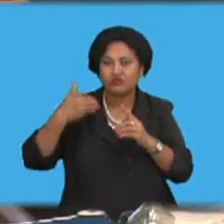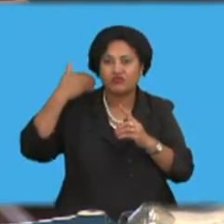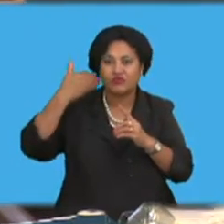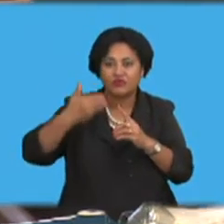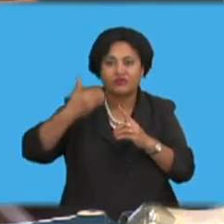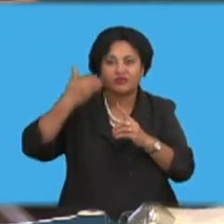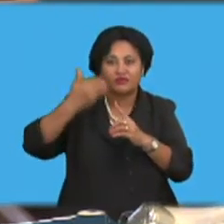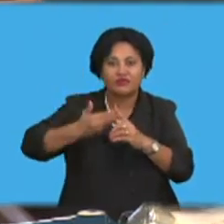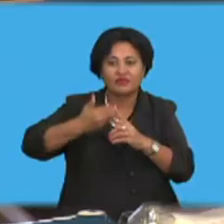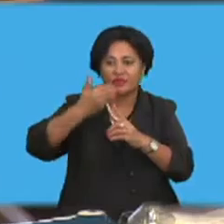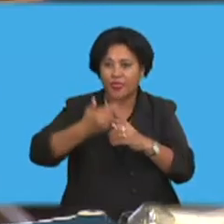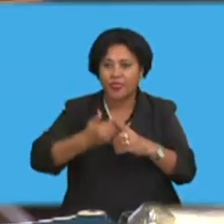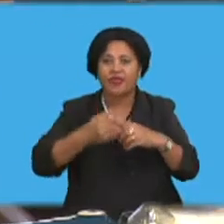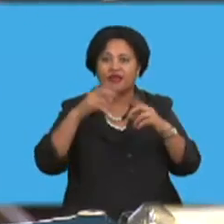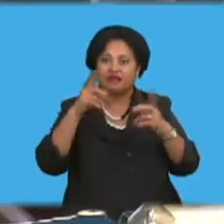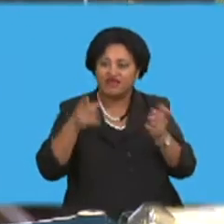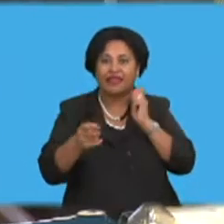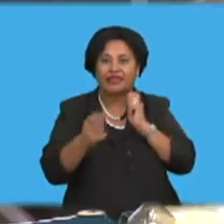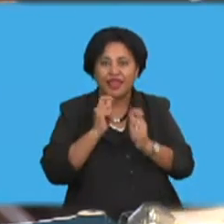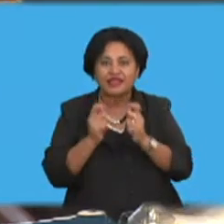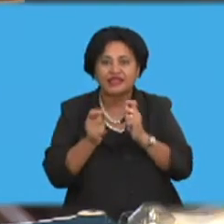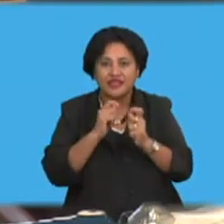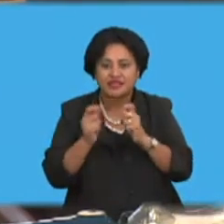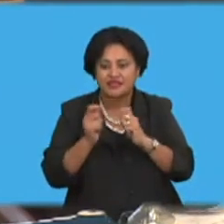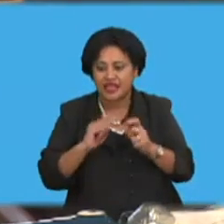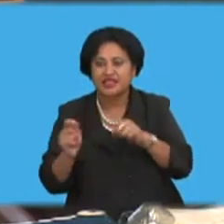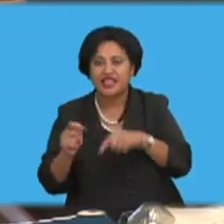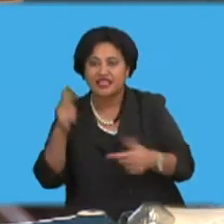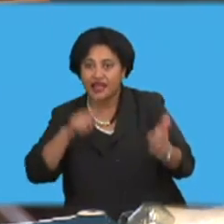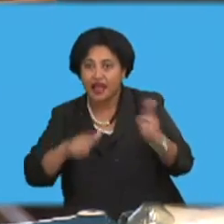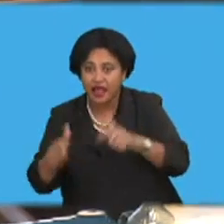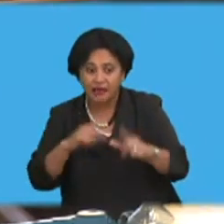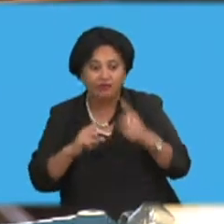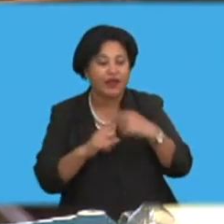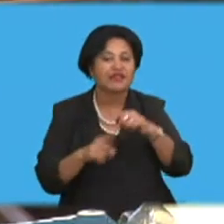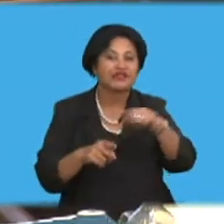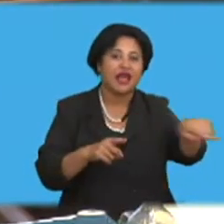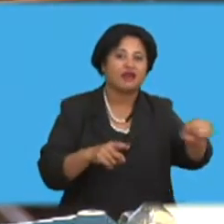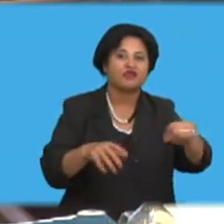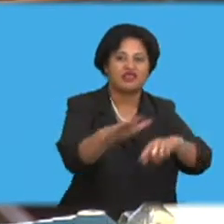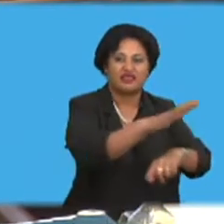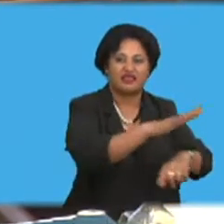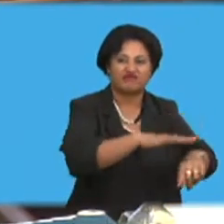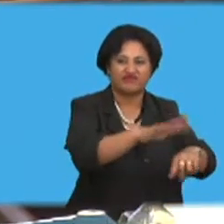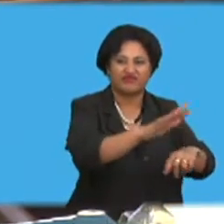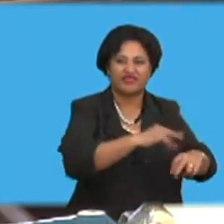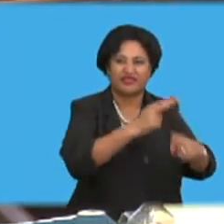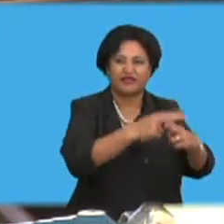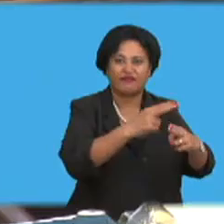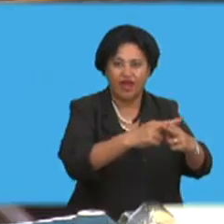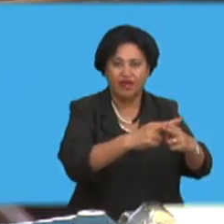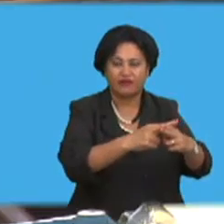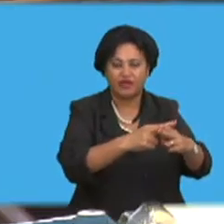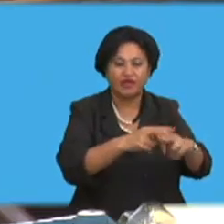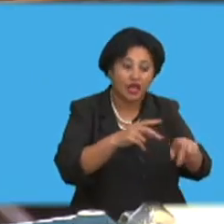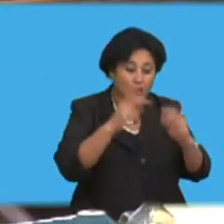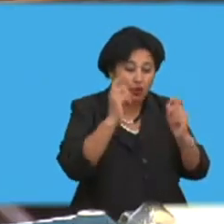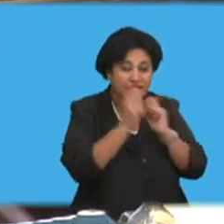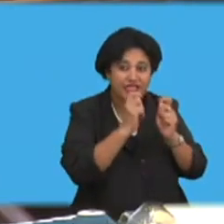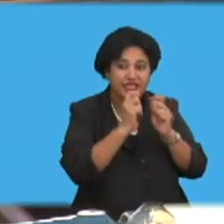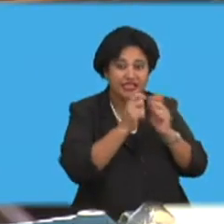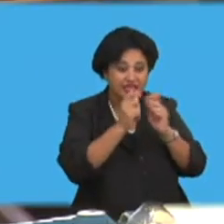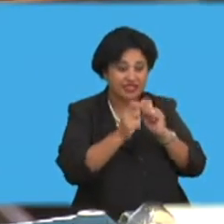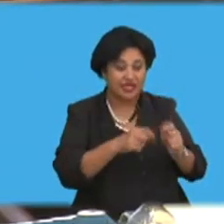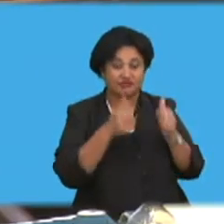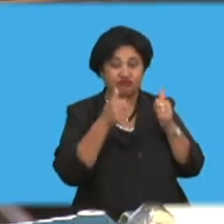experiments in the laboratories and of course in the fields as well, involving hardening process, then it's given out to the farmers for commercial production.